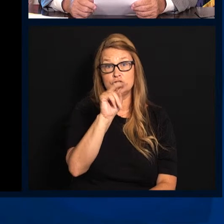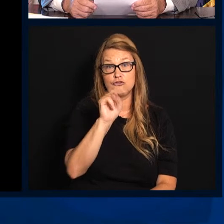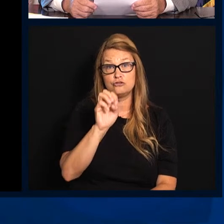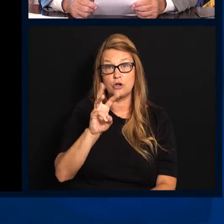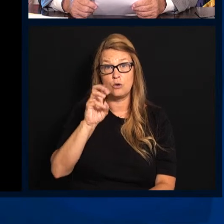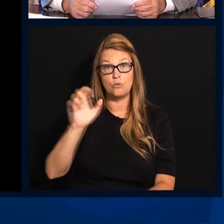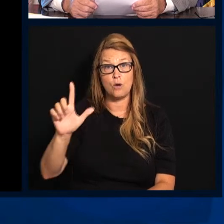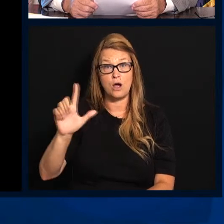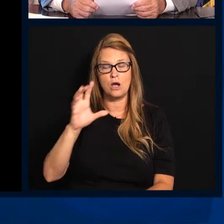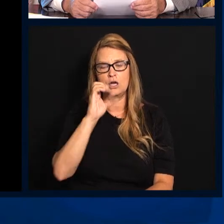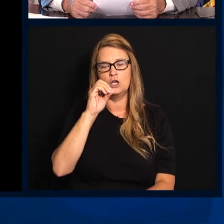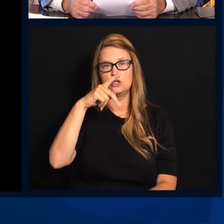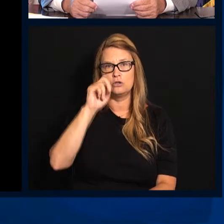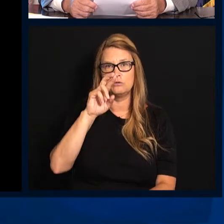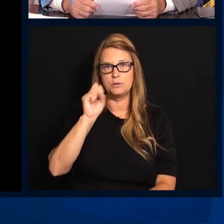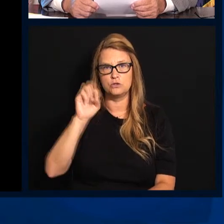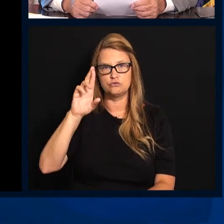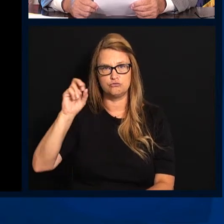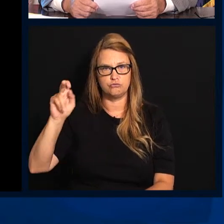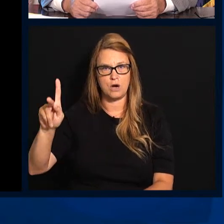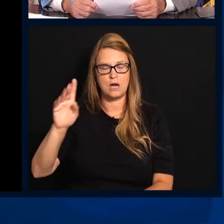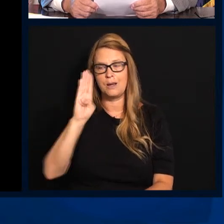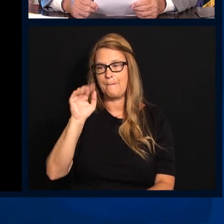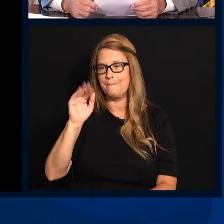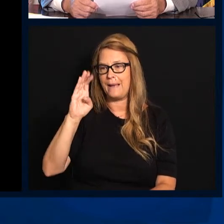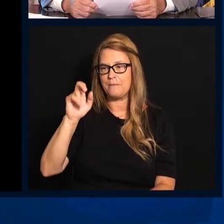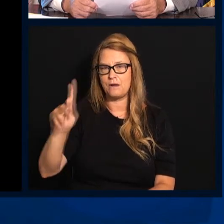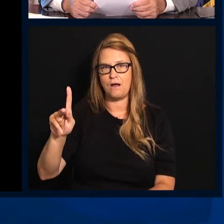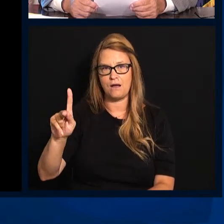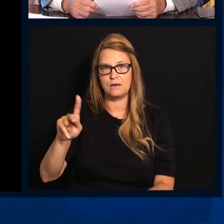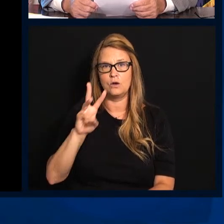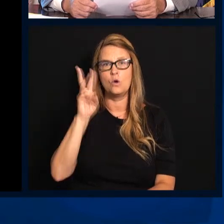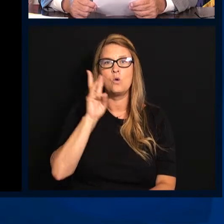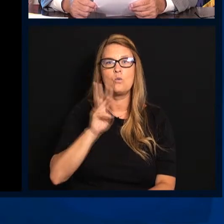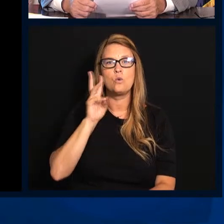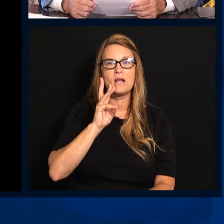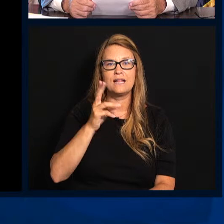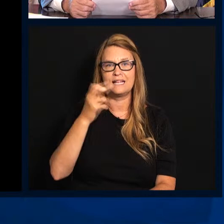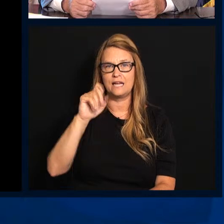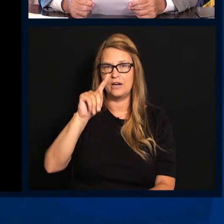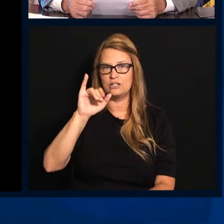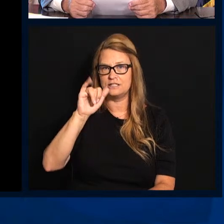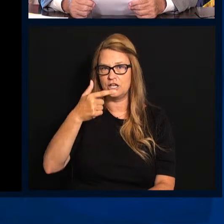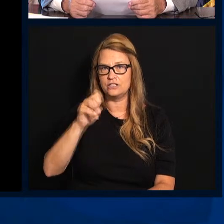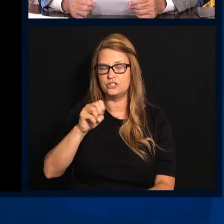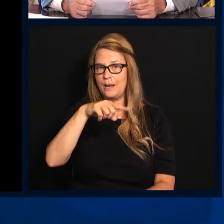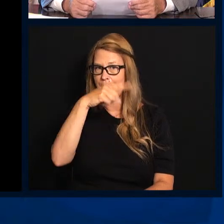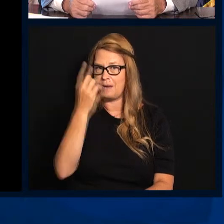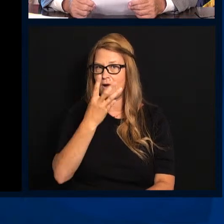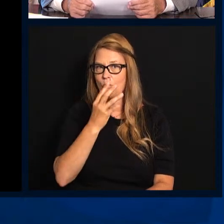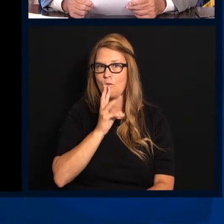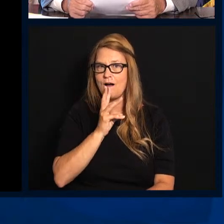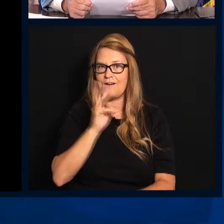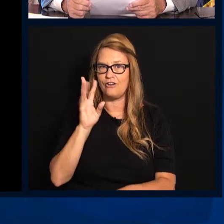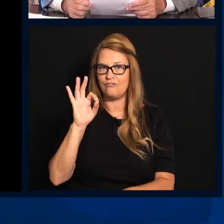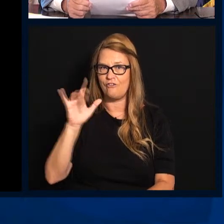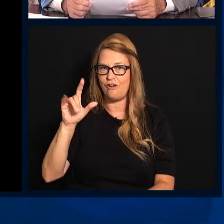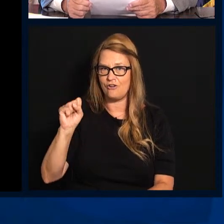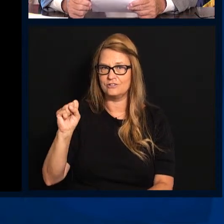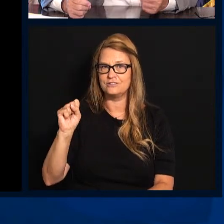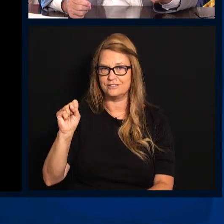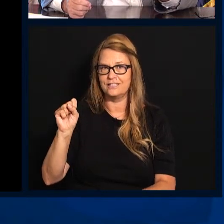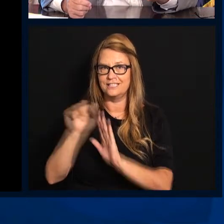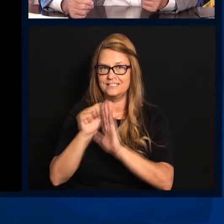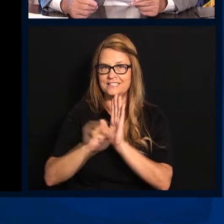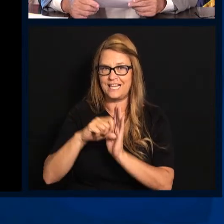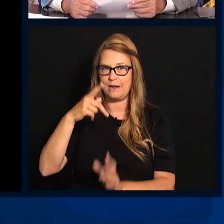Resort, Cooper's Rock, Babcock, Wheeling Heritage, and Blackwater Falls State Park. So, I